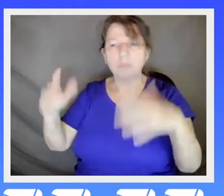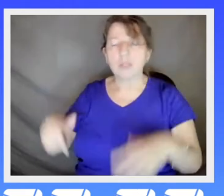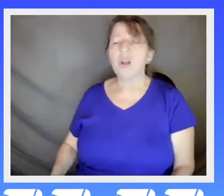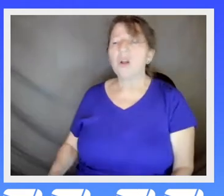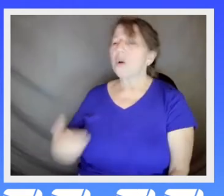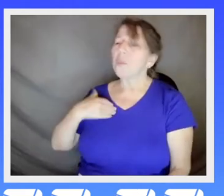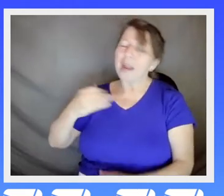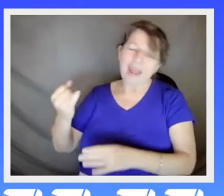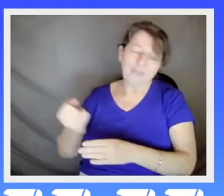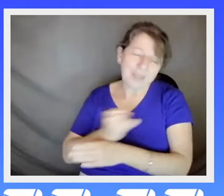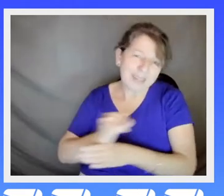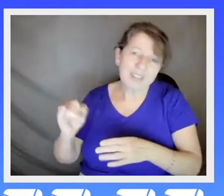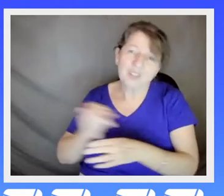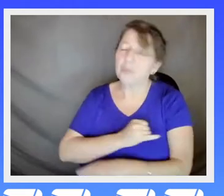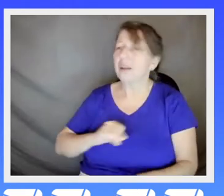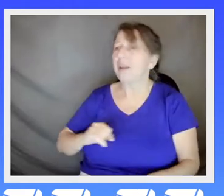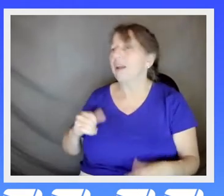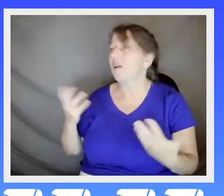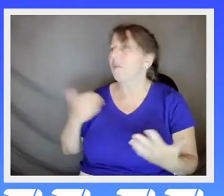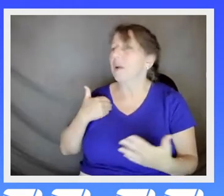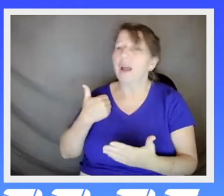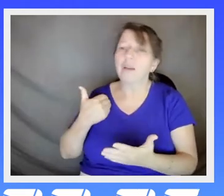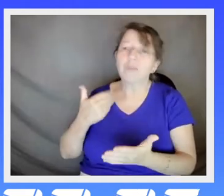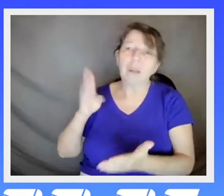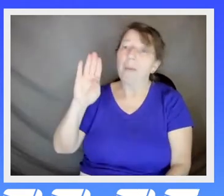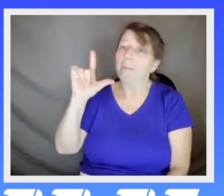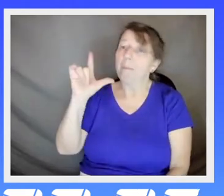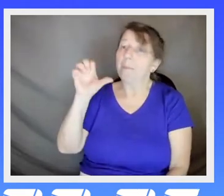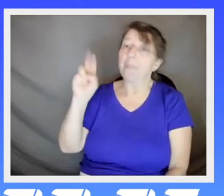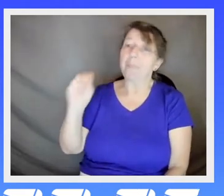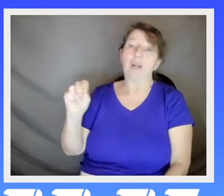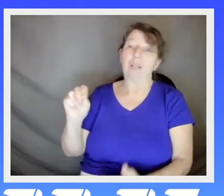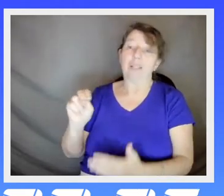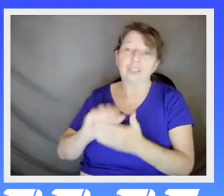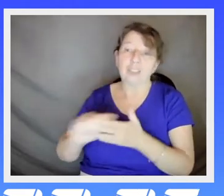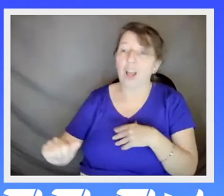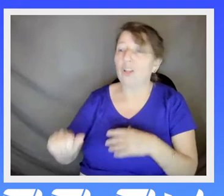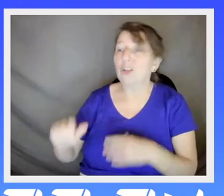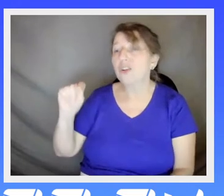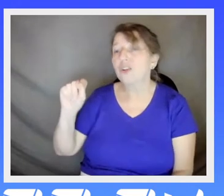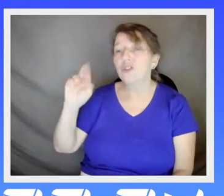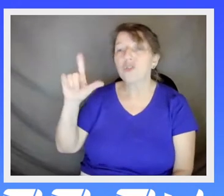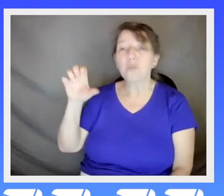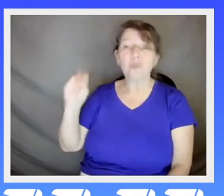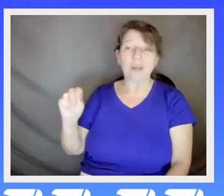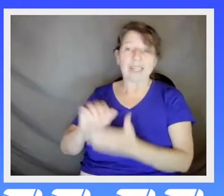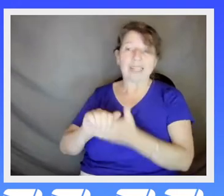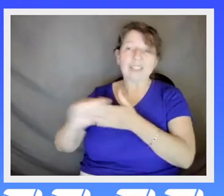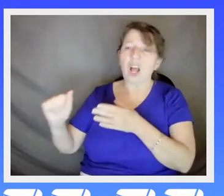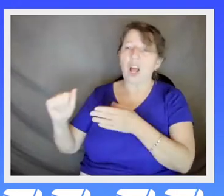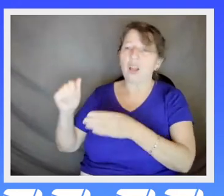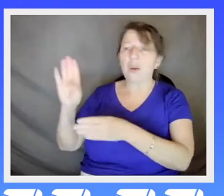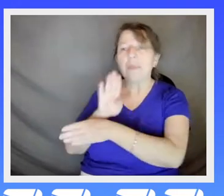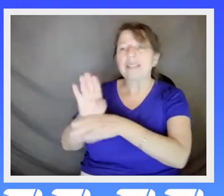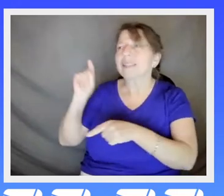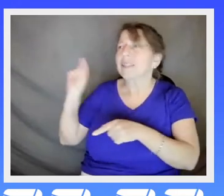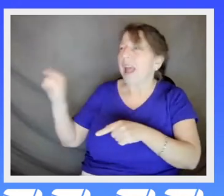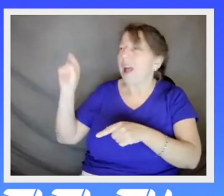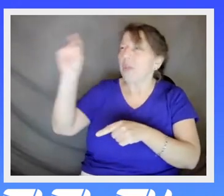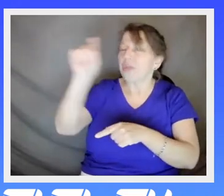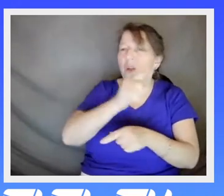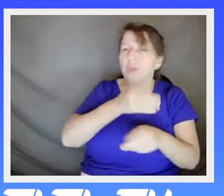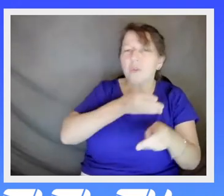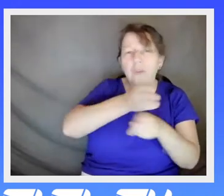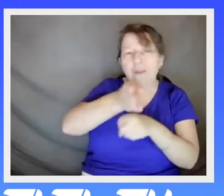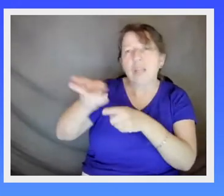so many industries, billion-dollar industries, maybe even trillion-dollar industries that we need to pull on as well to invest in an expansion of arts and culture